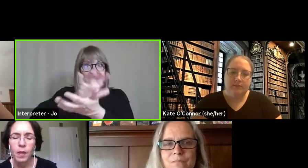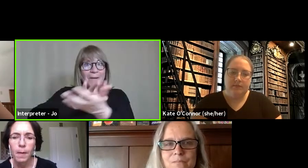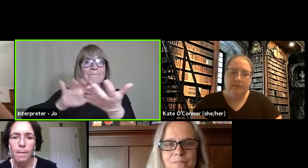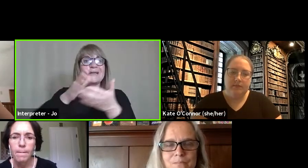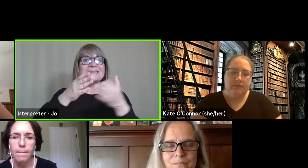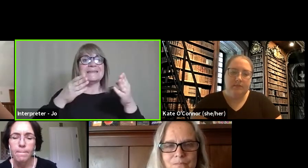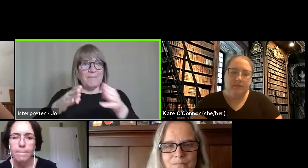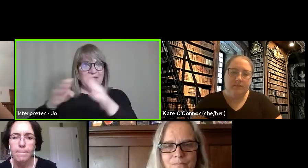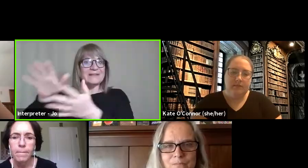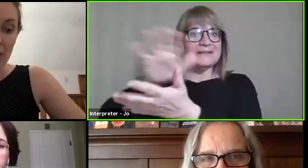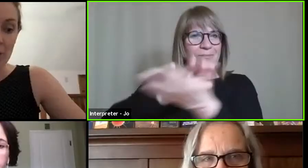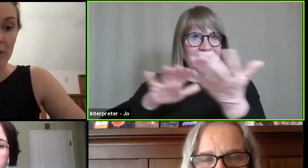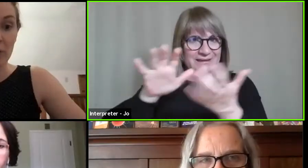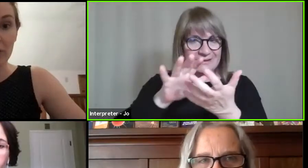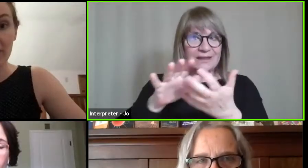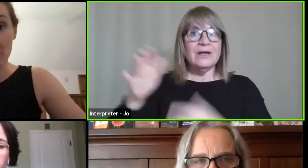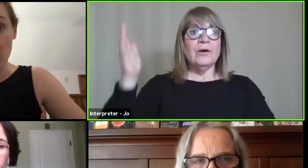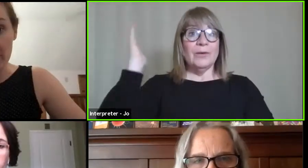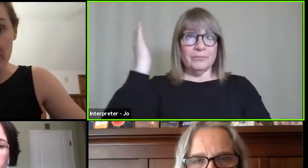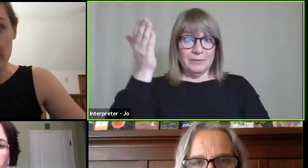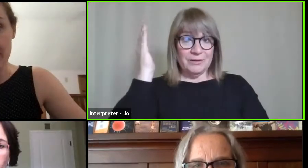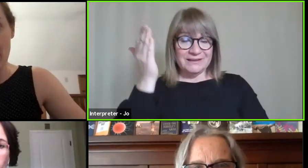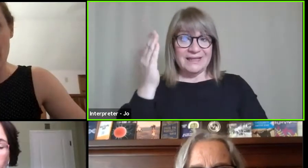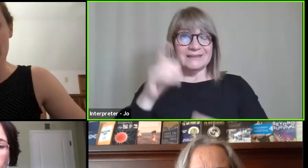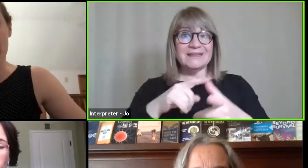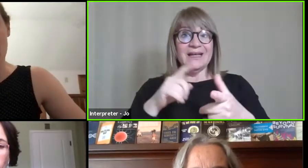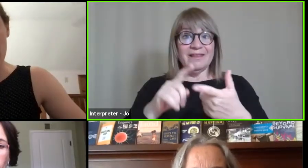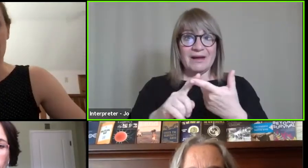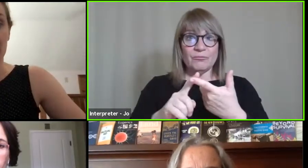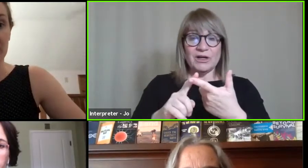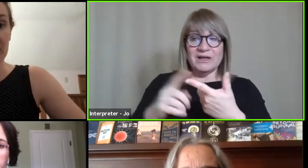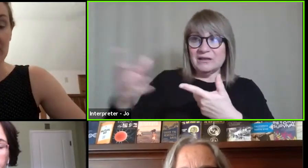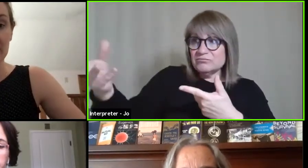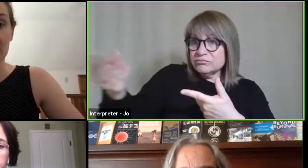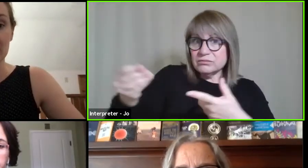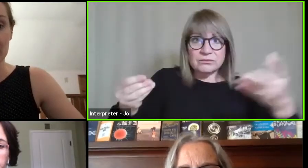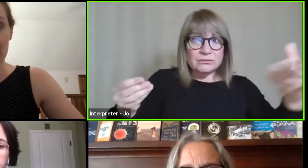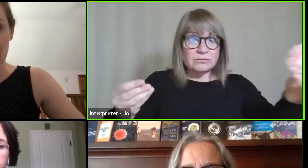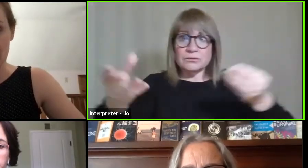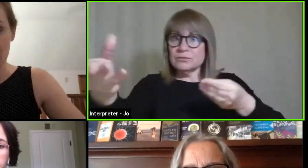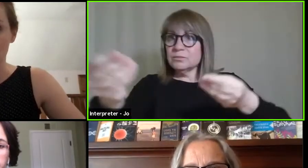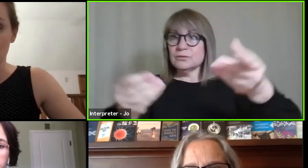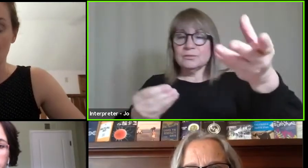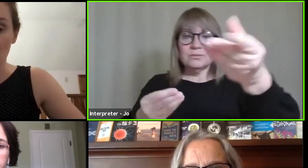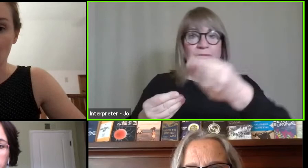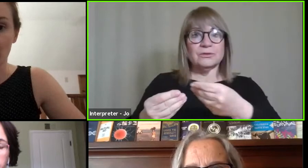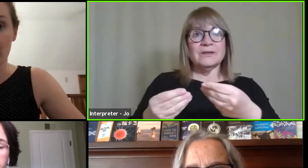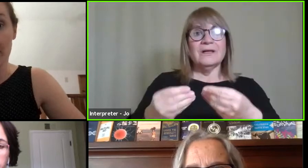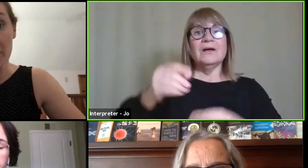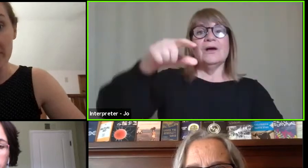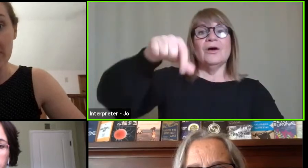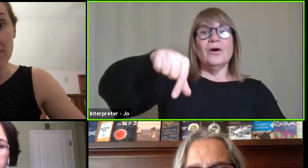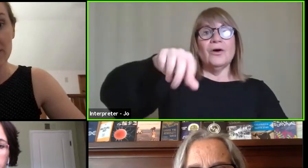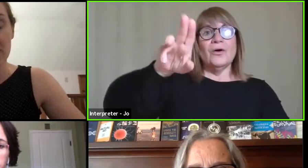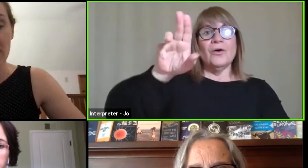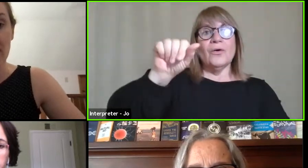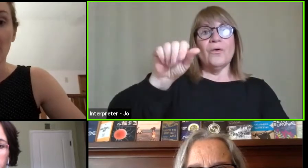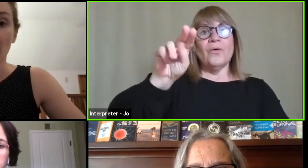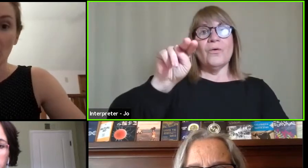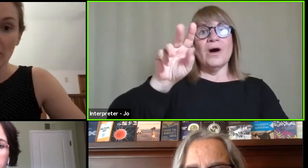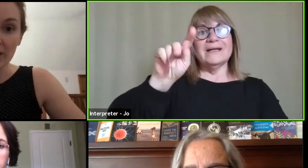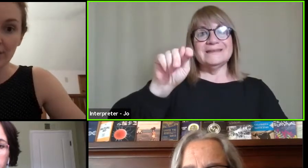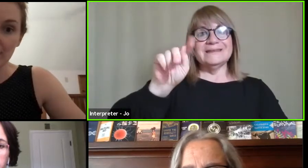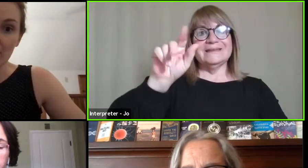presenting our findings we will interweave um the quantitative analyses such as those that juan and marie shared